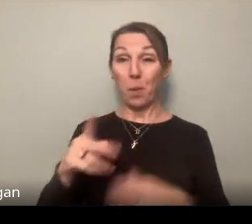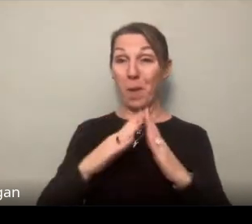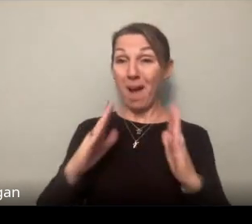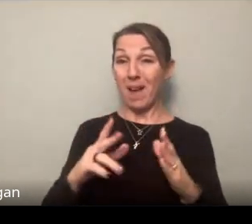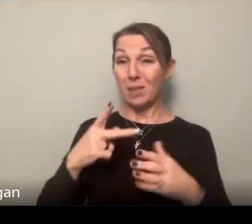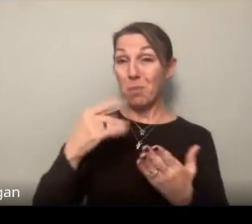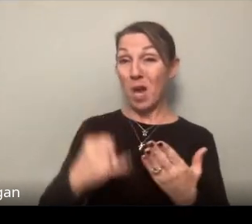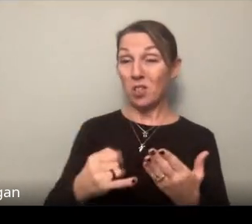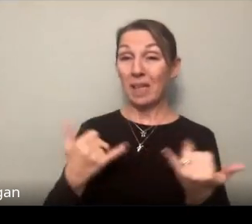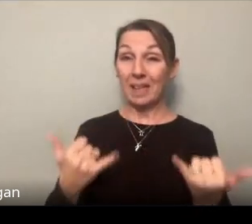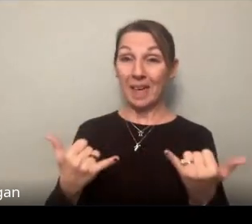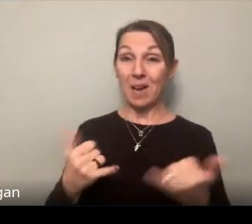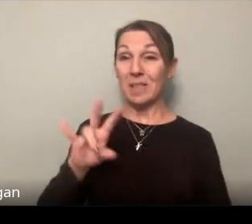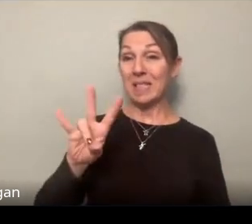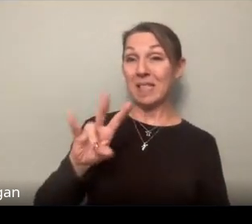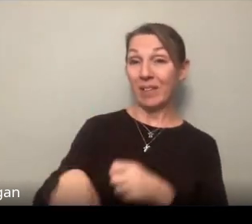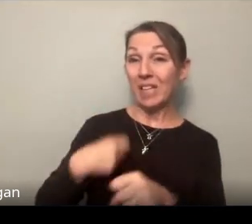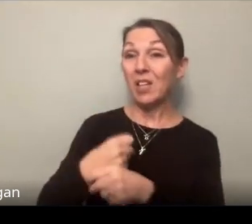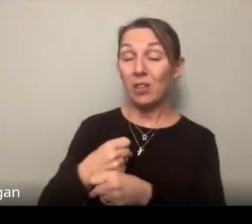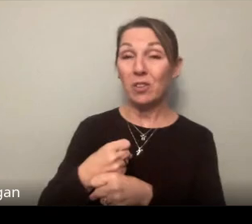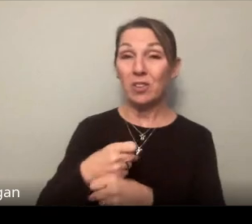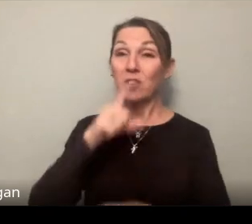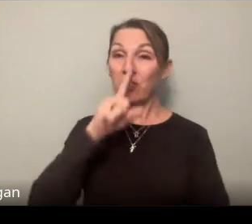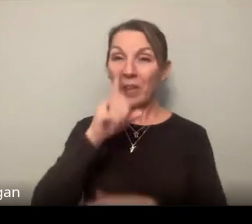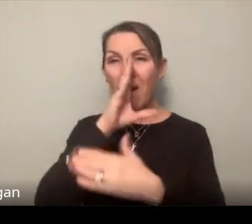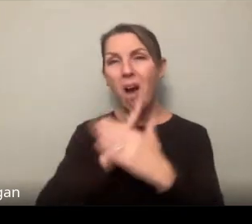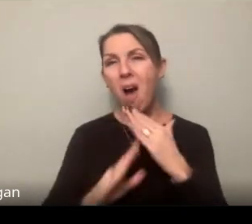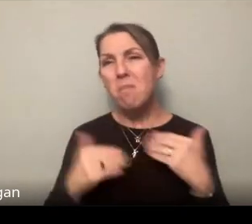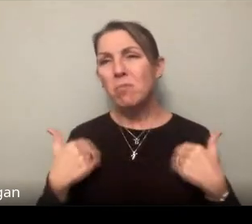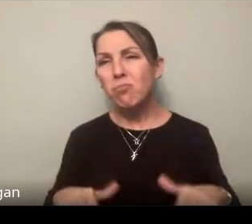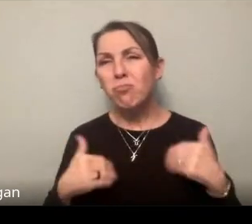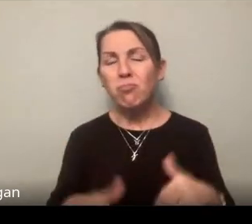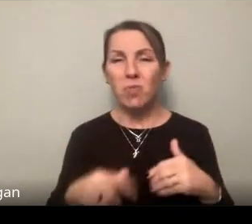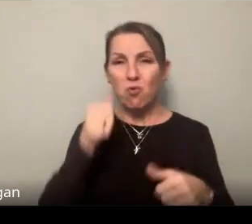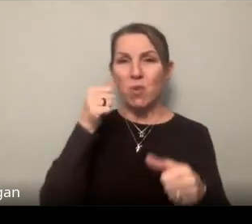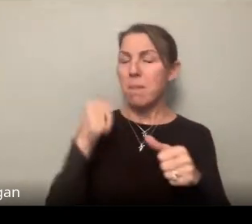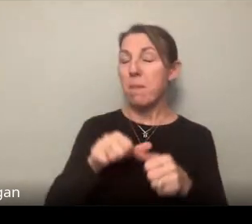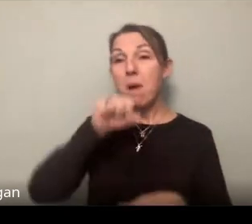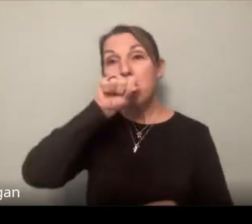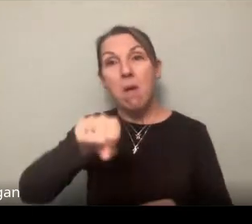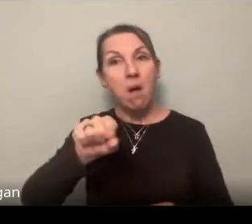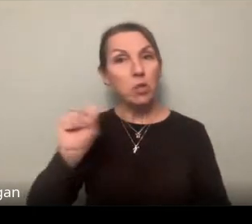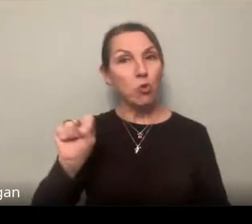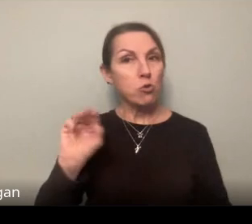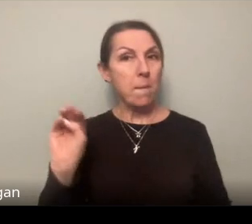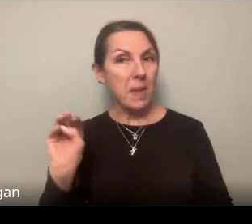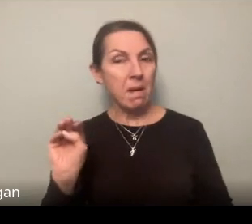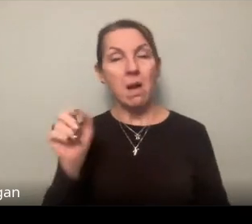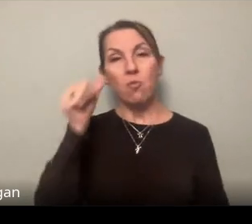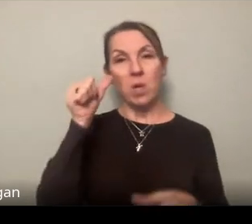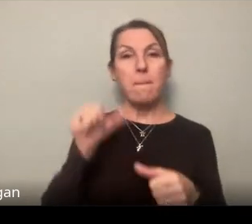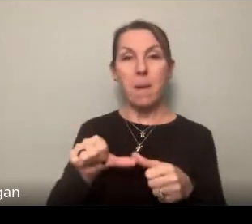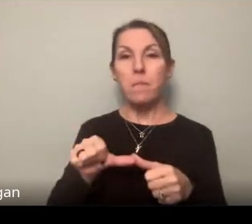we're in our 7th year, and it's really humbling. Like I remember looking, I love social media because I